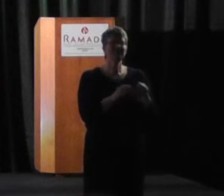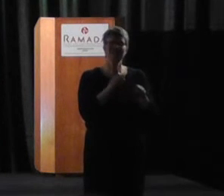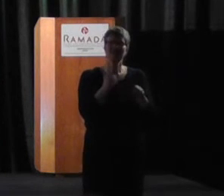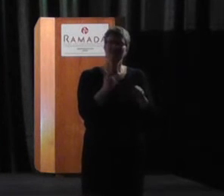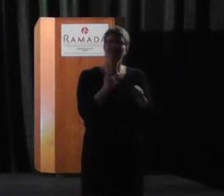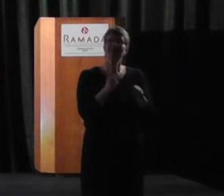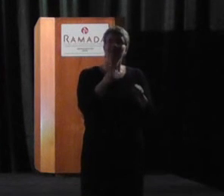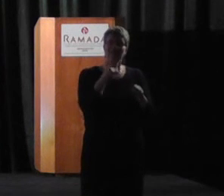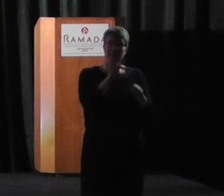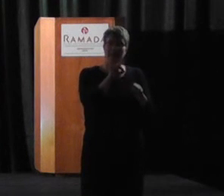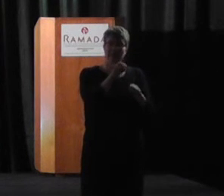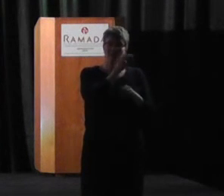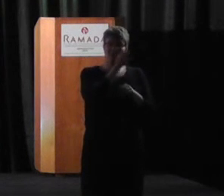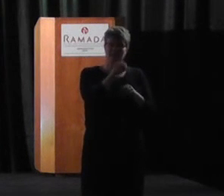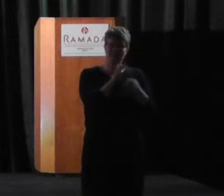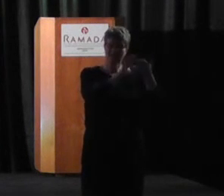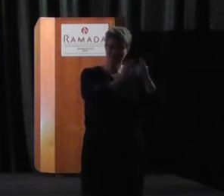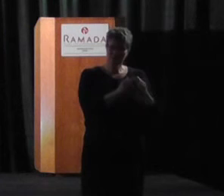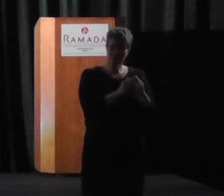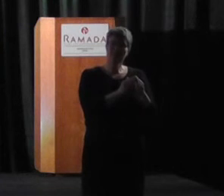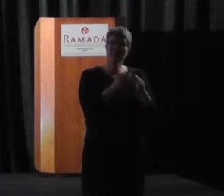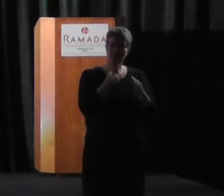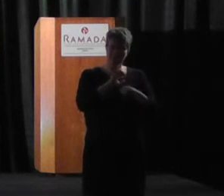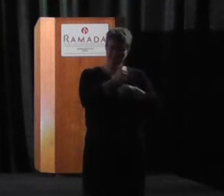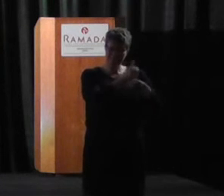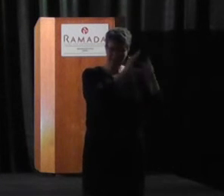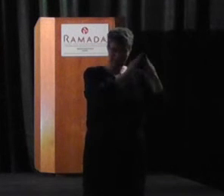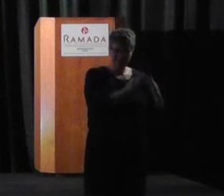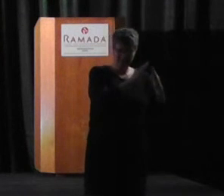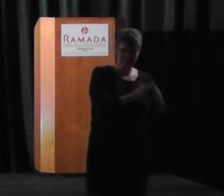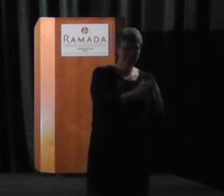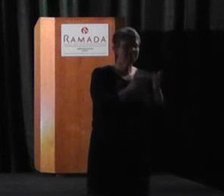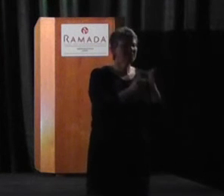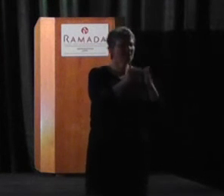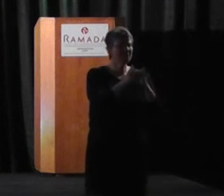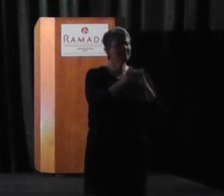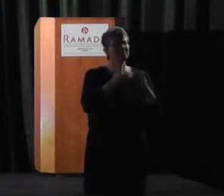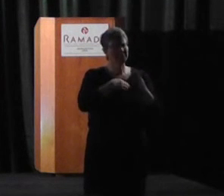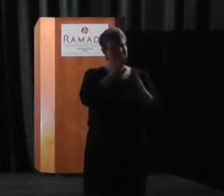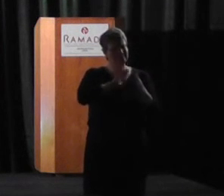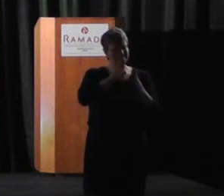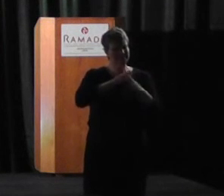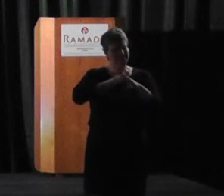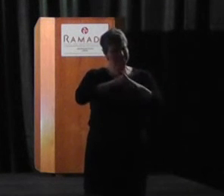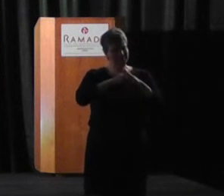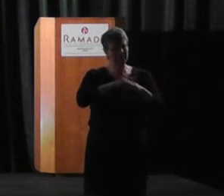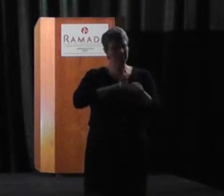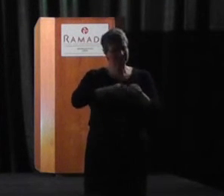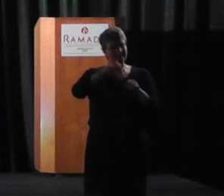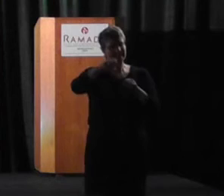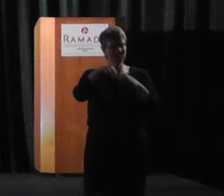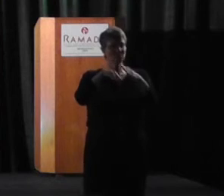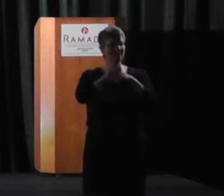of a community can be made up of housing. Yet we continue to have a bittersweet romance with stairs that more often than not